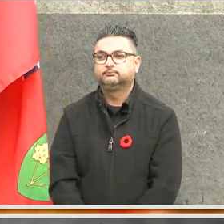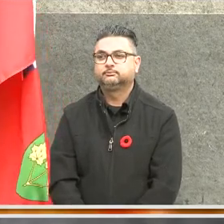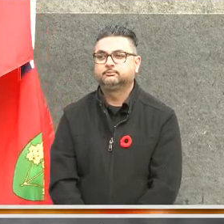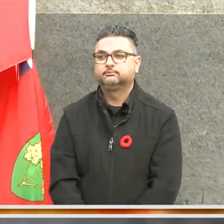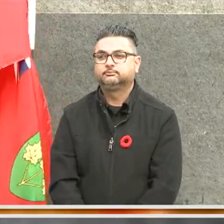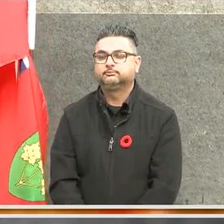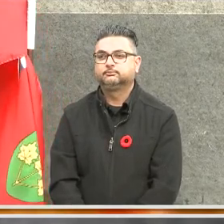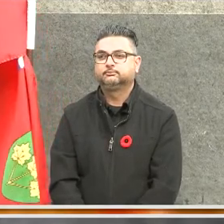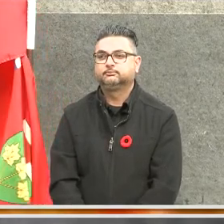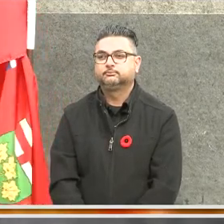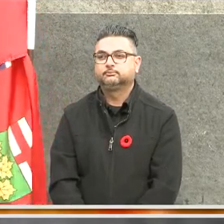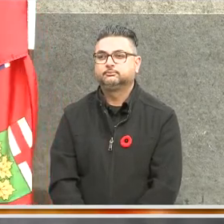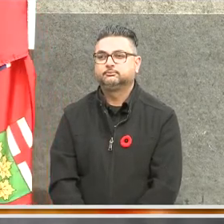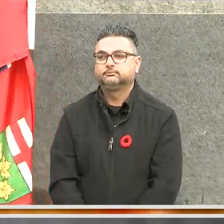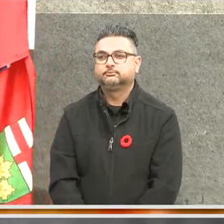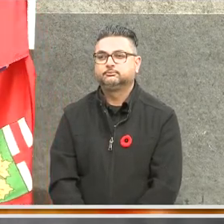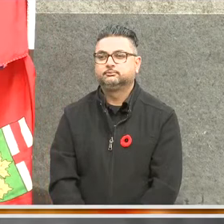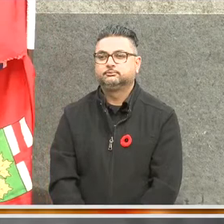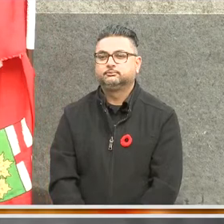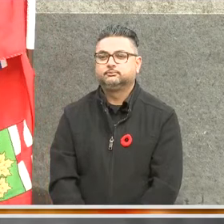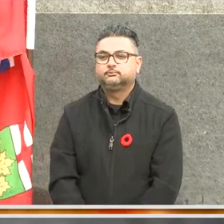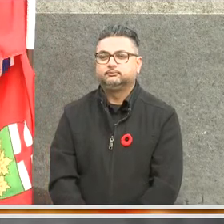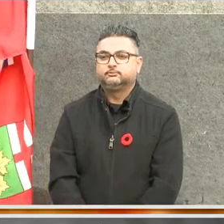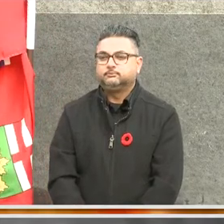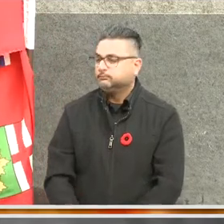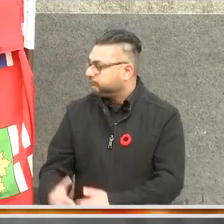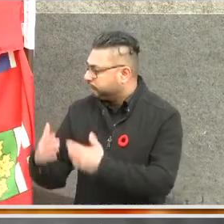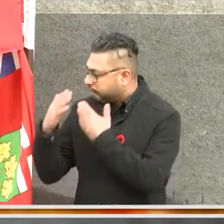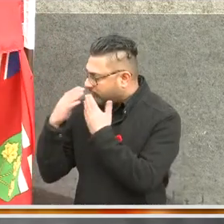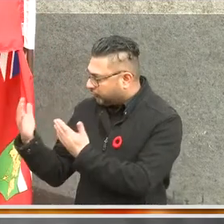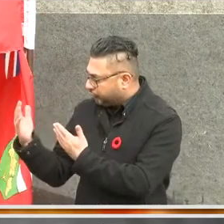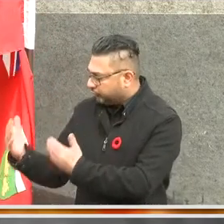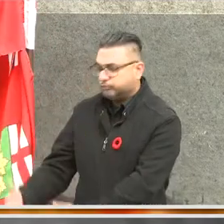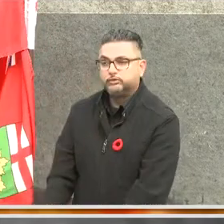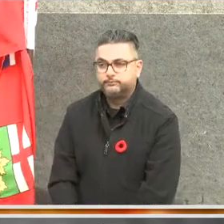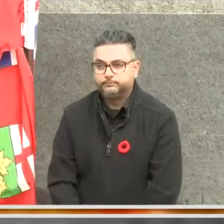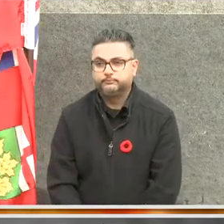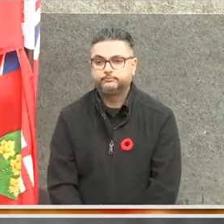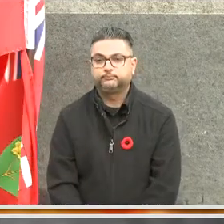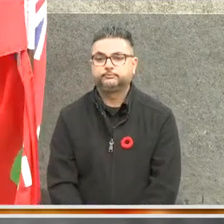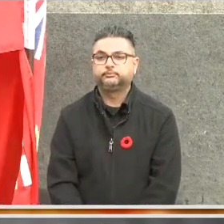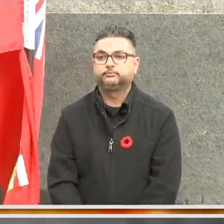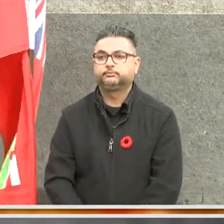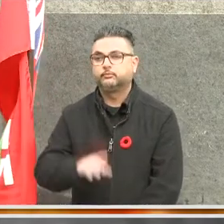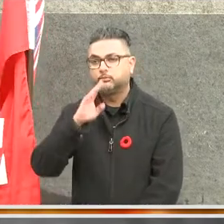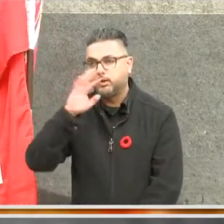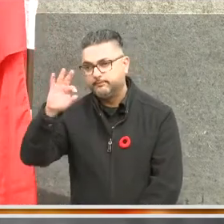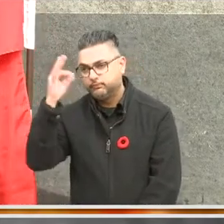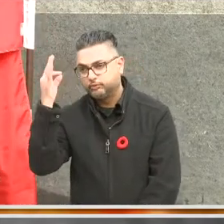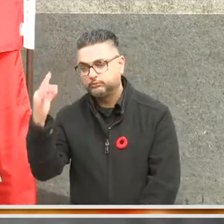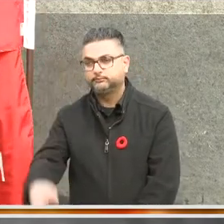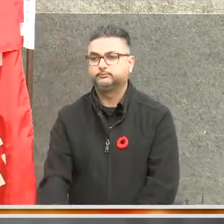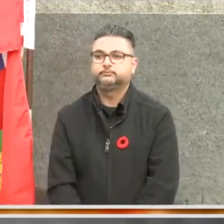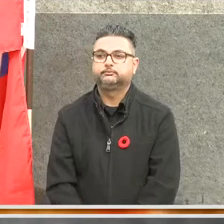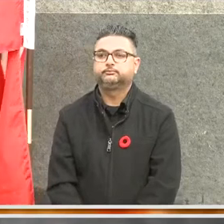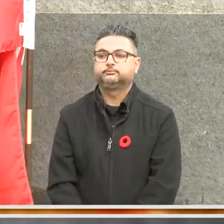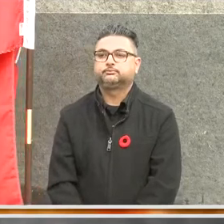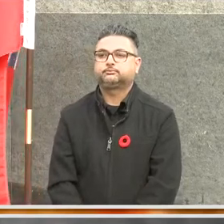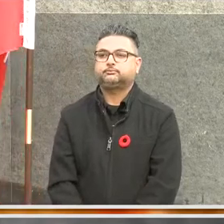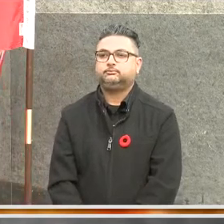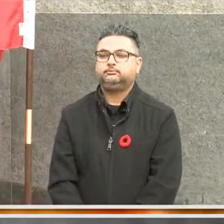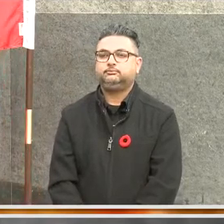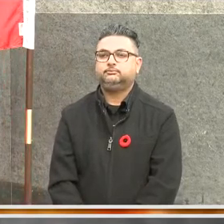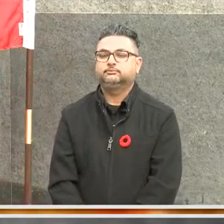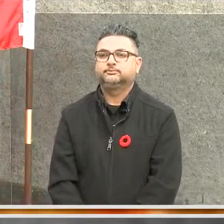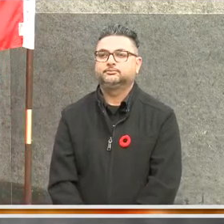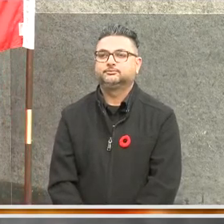you. Merci. Thank you, sir. Maintenant, j'invite l'honorable Lisa McLeod, ministre de l'Industrie du patrimoine, du sport, du